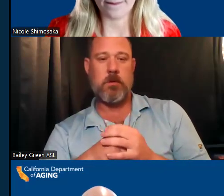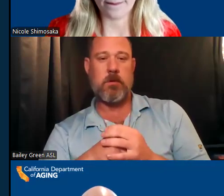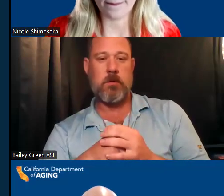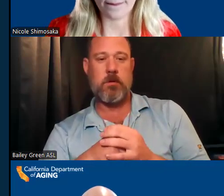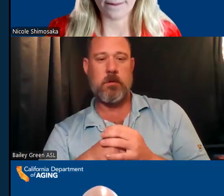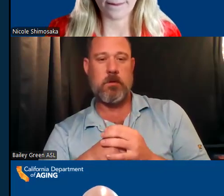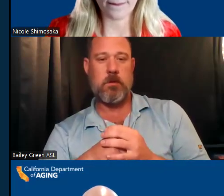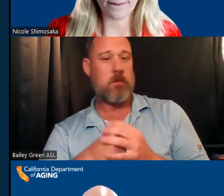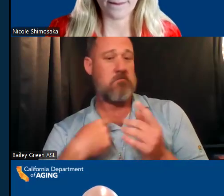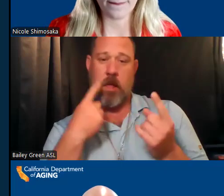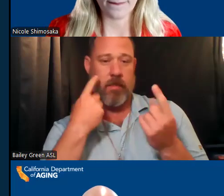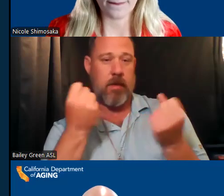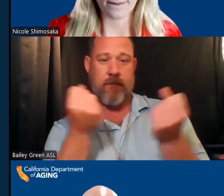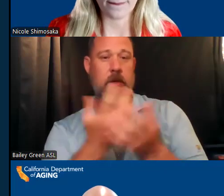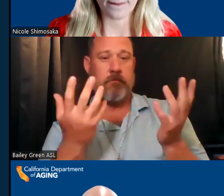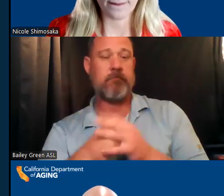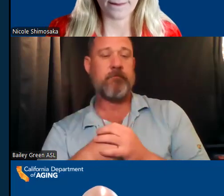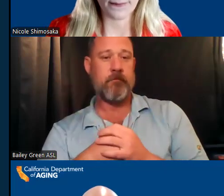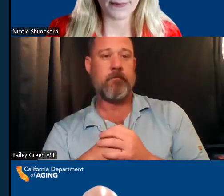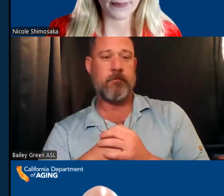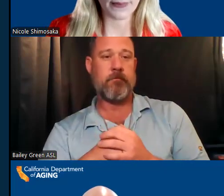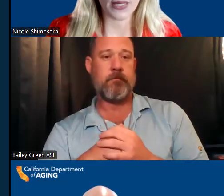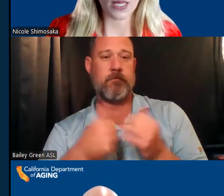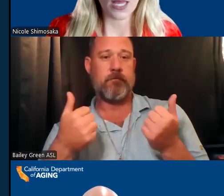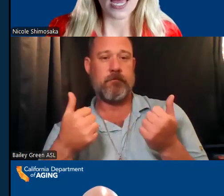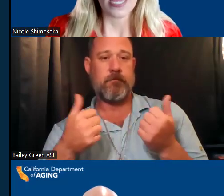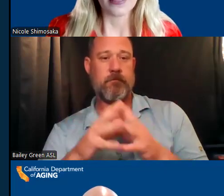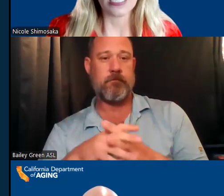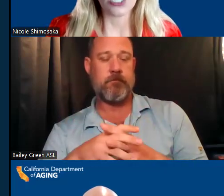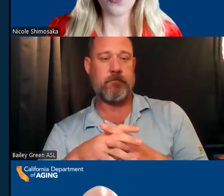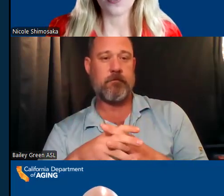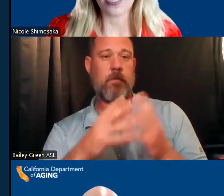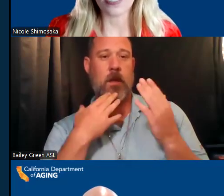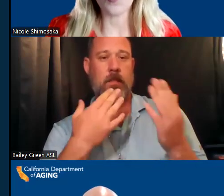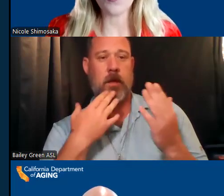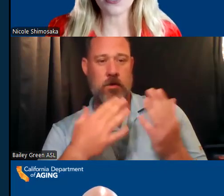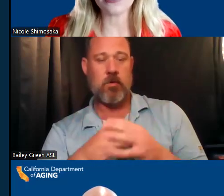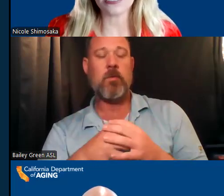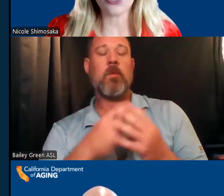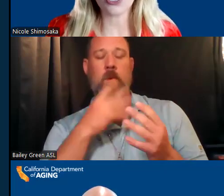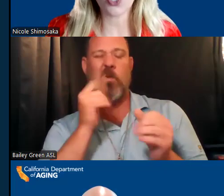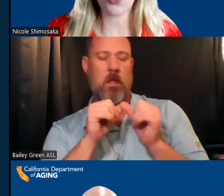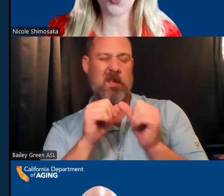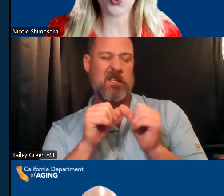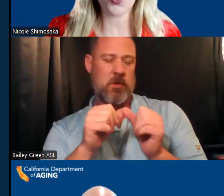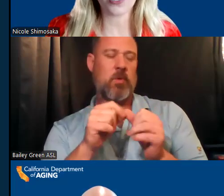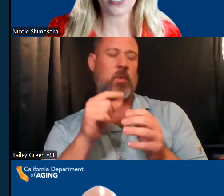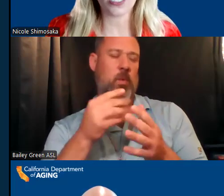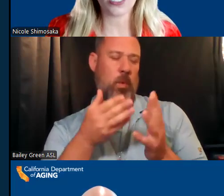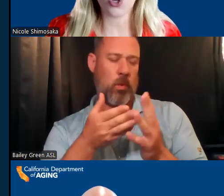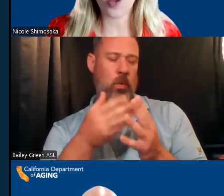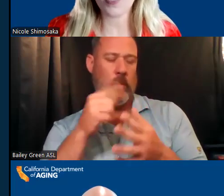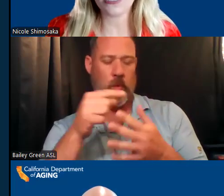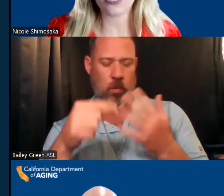I think everything's been answered now. Thank you. And we will continue to go through